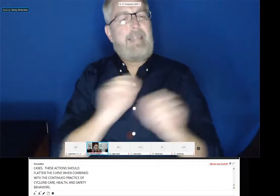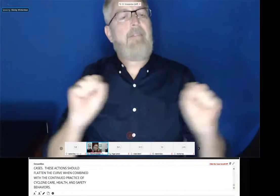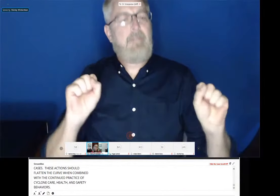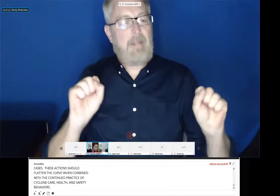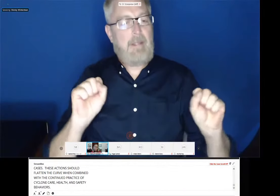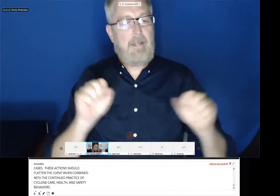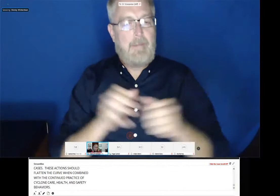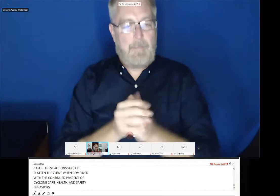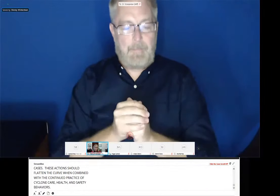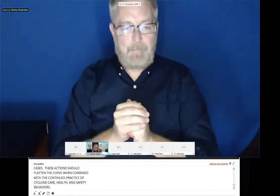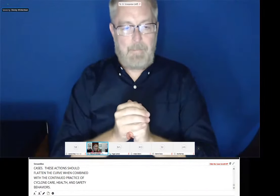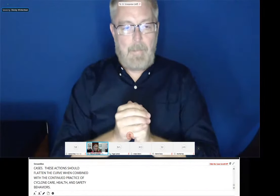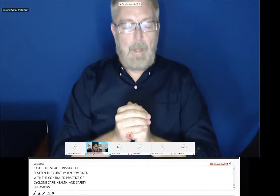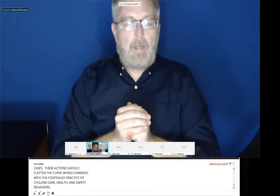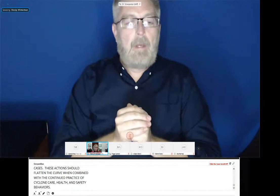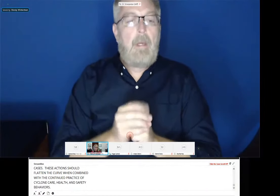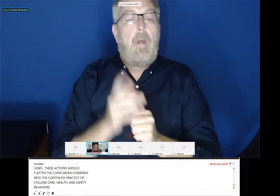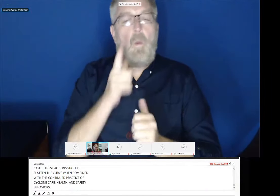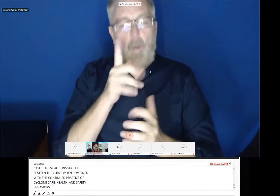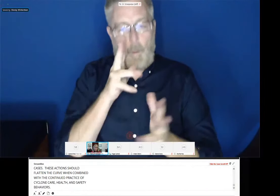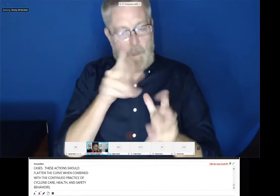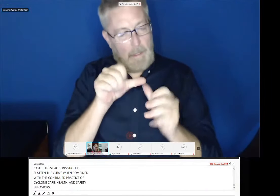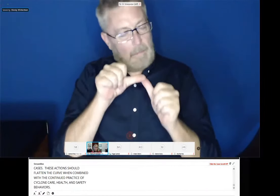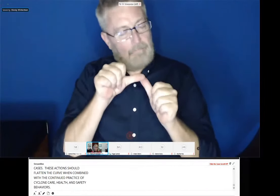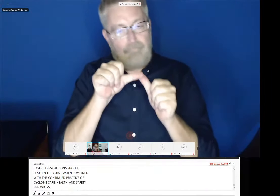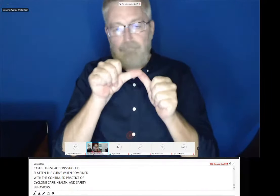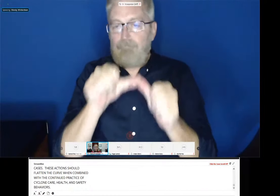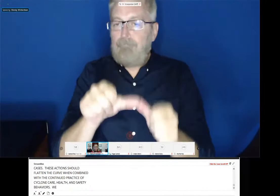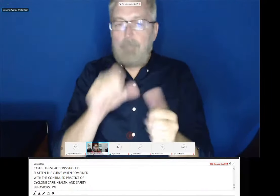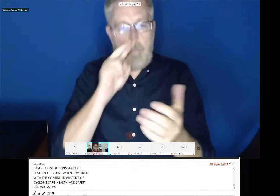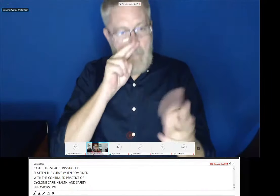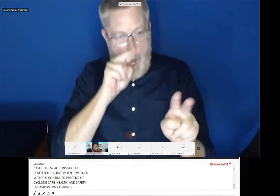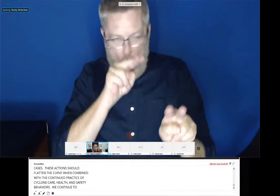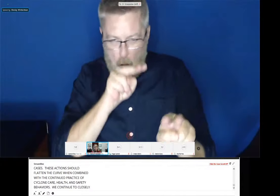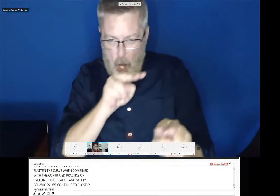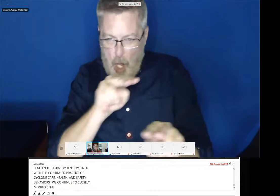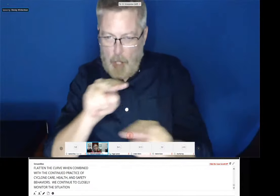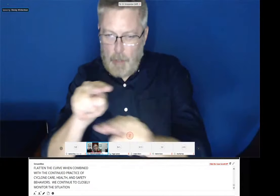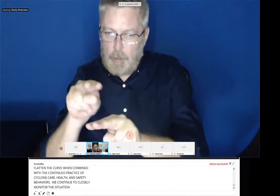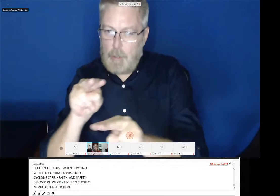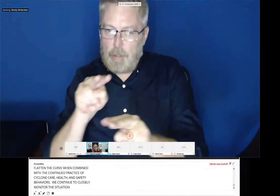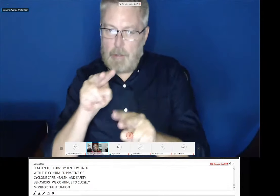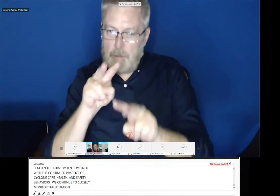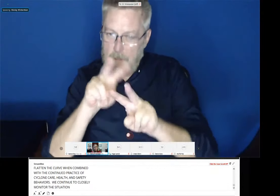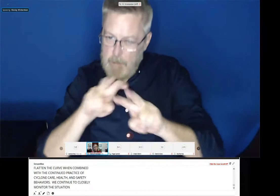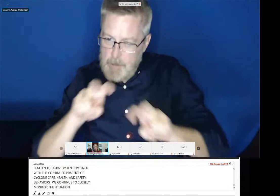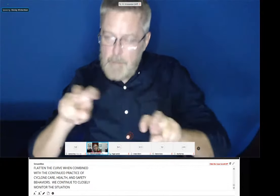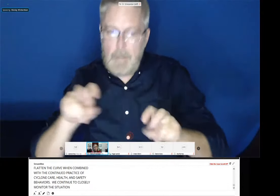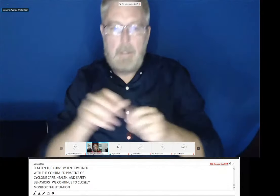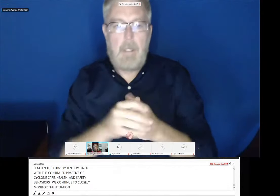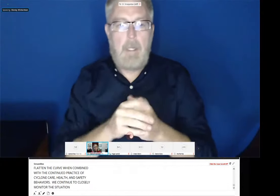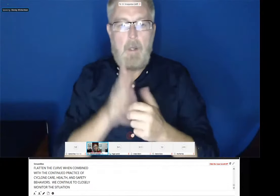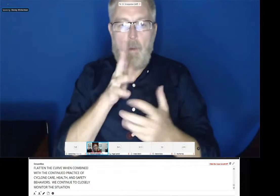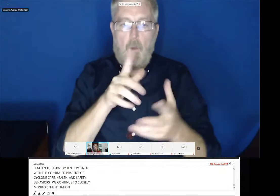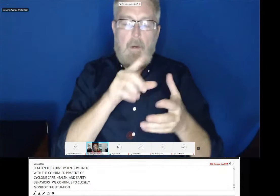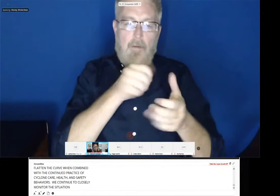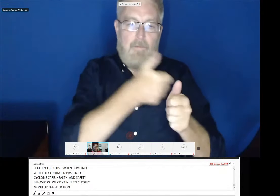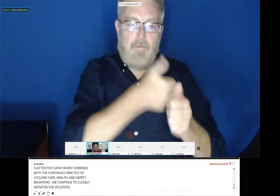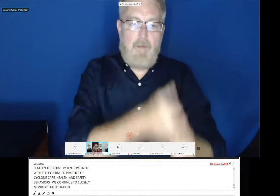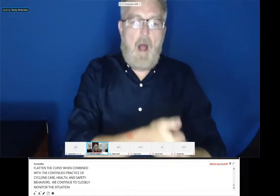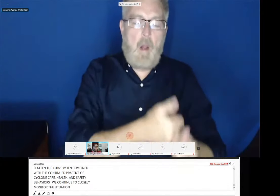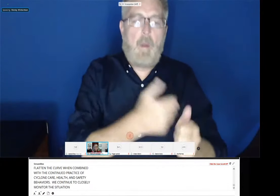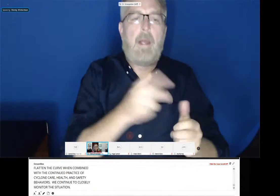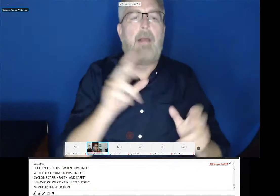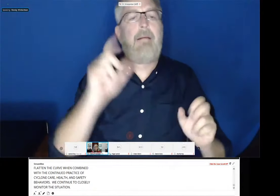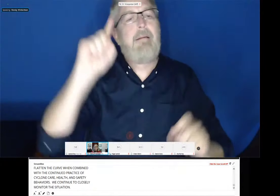continue to closely monitor the situation. Our decisions remain rooted in public health and